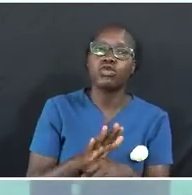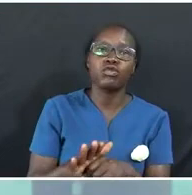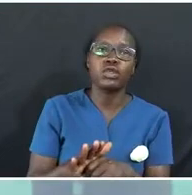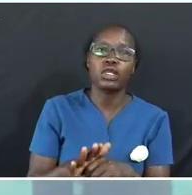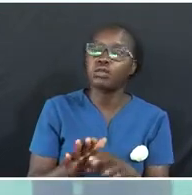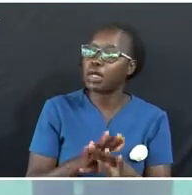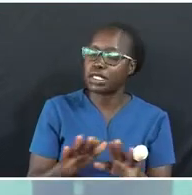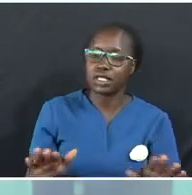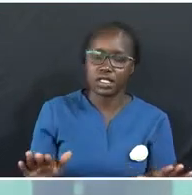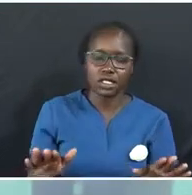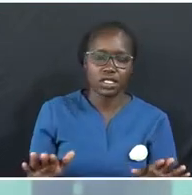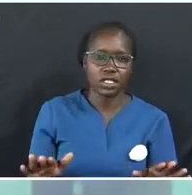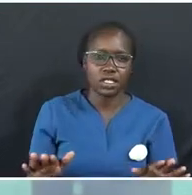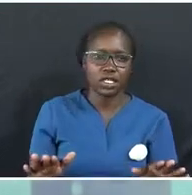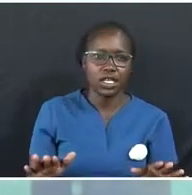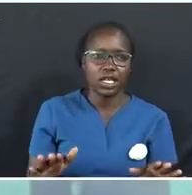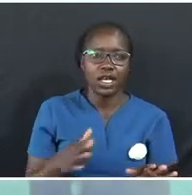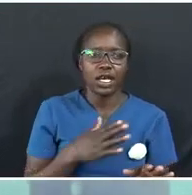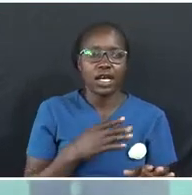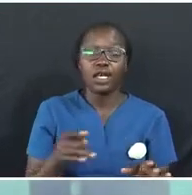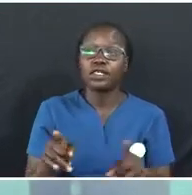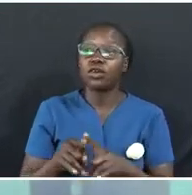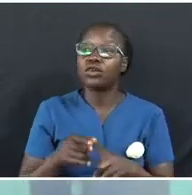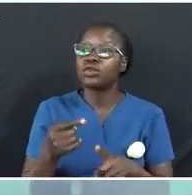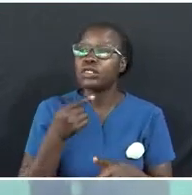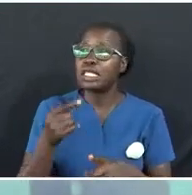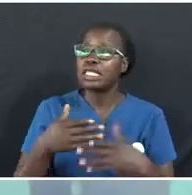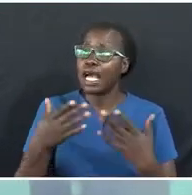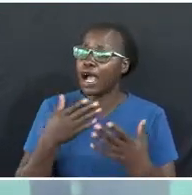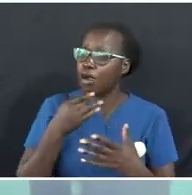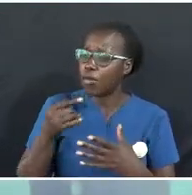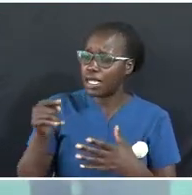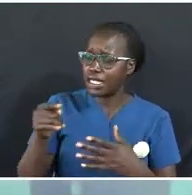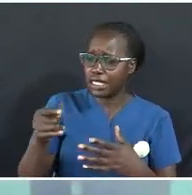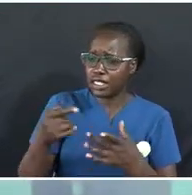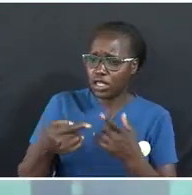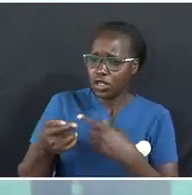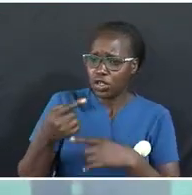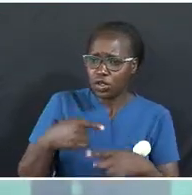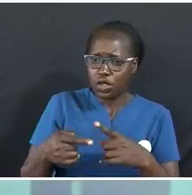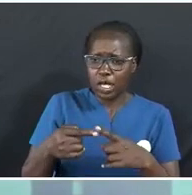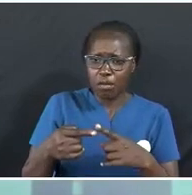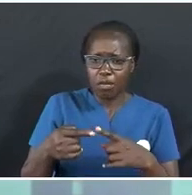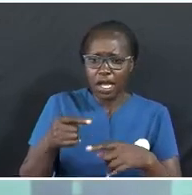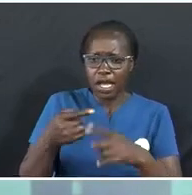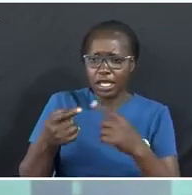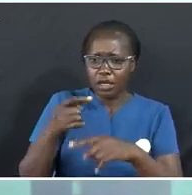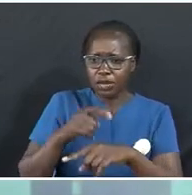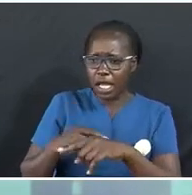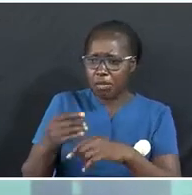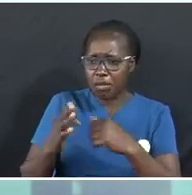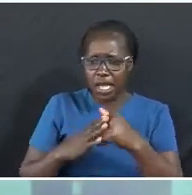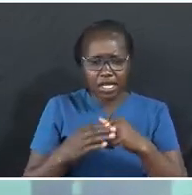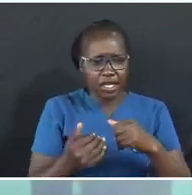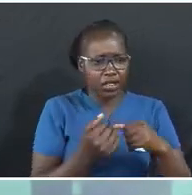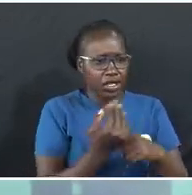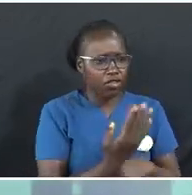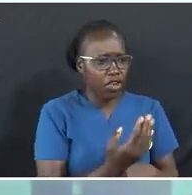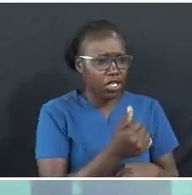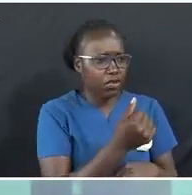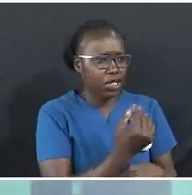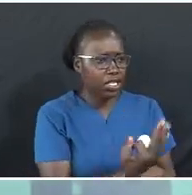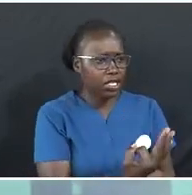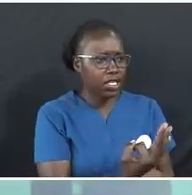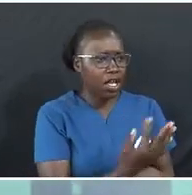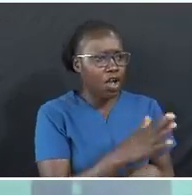it. And again, you could also say, how dare this man who came at 9, another one at 12, another one at 3, they